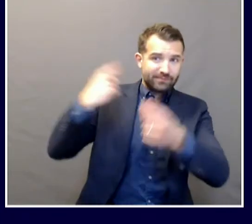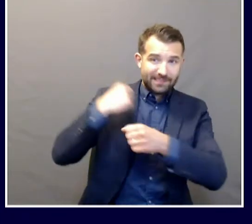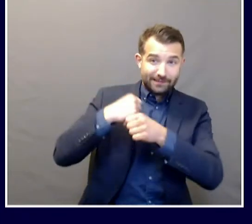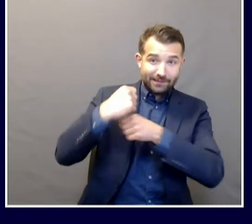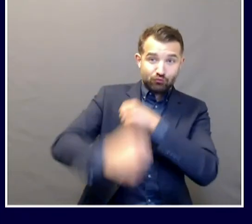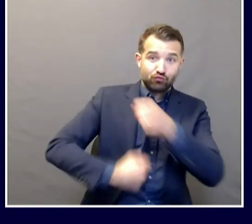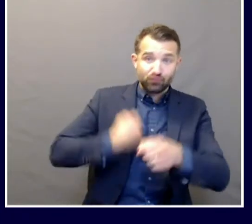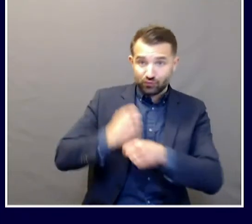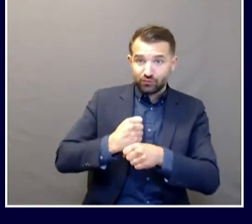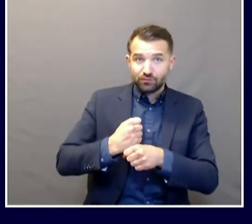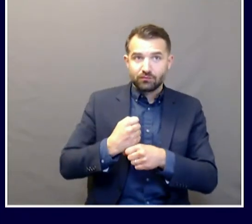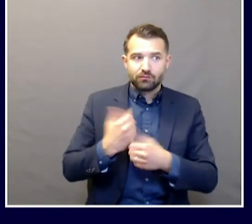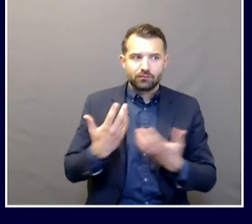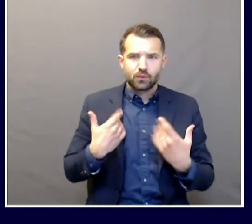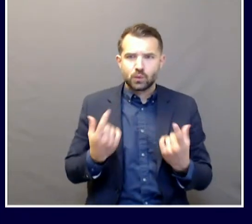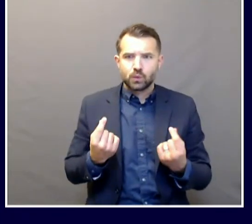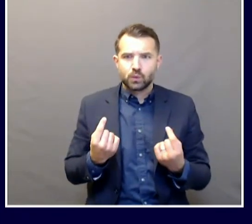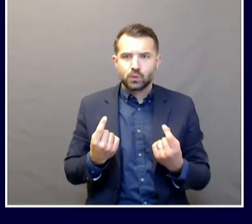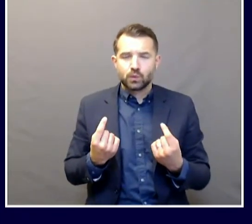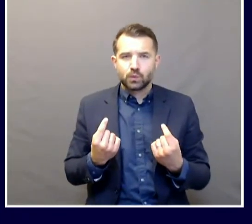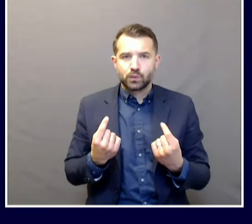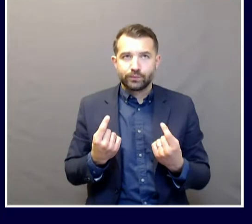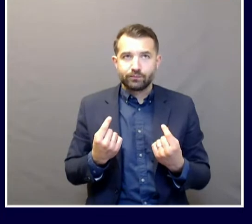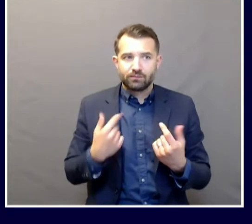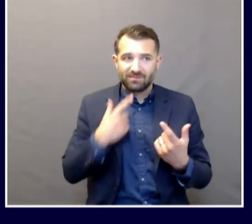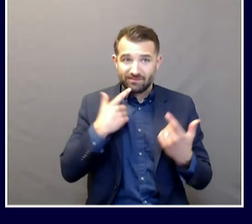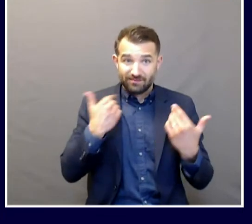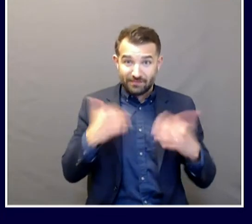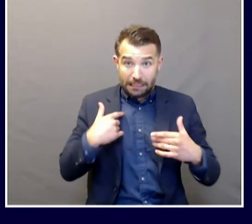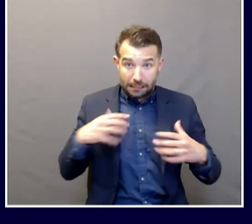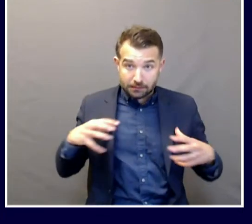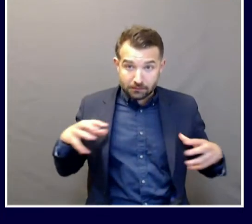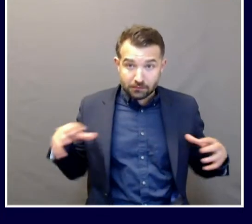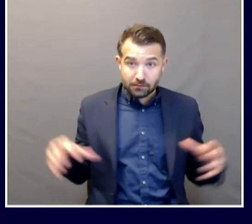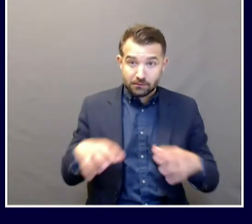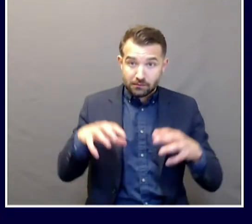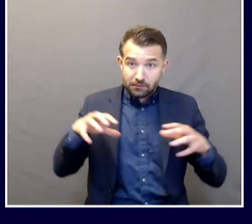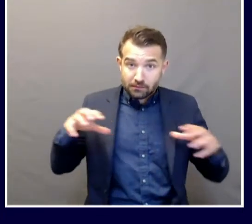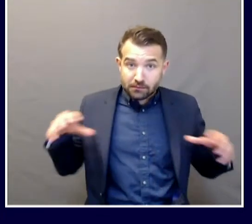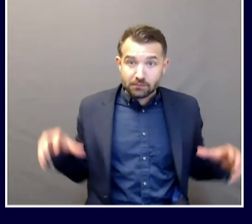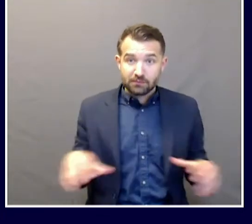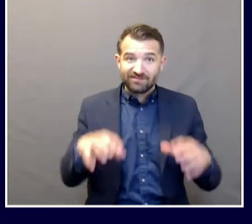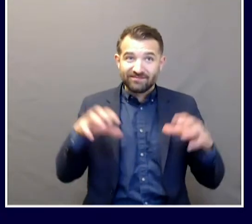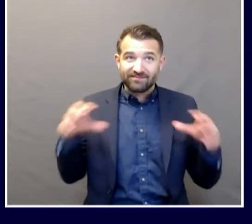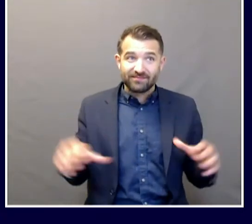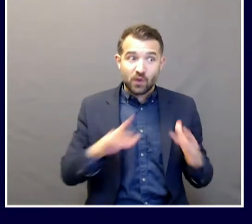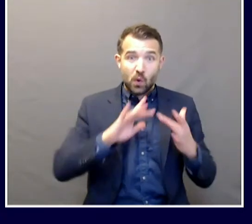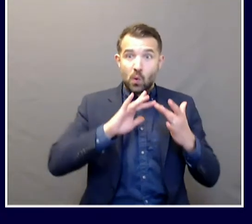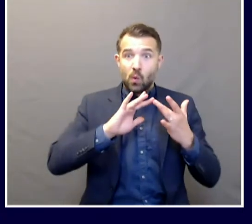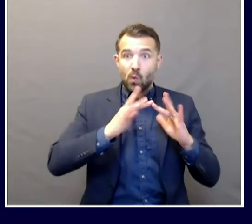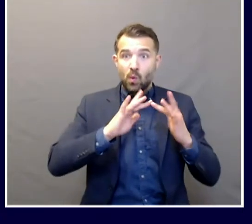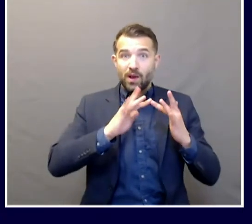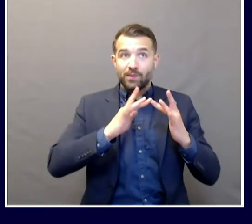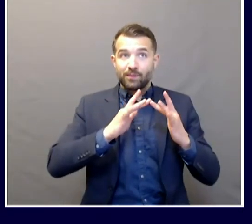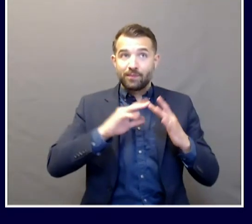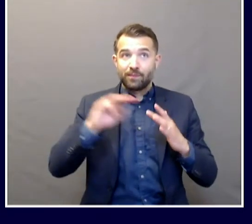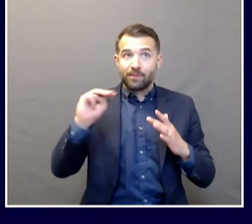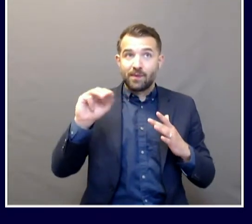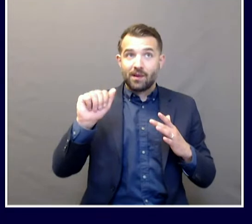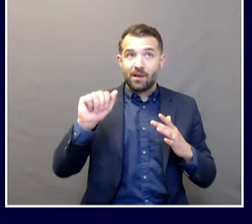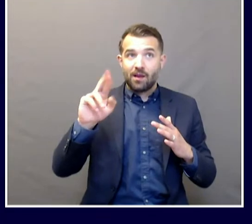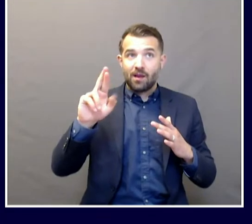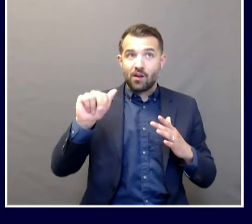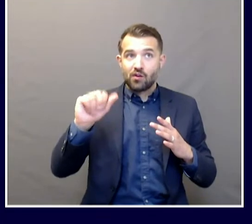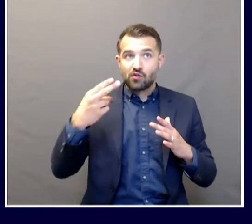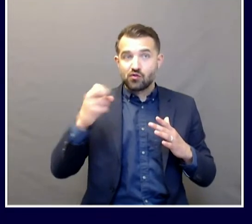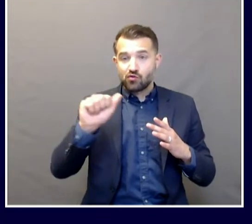Marshall Project's website, the Marshall Project being a journalist group that is focused on criminal justice and prison conditions. They